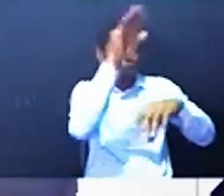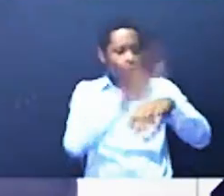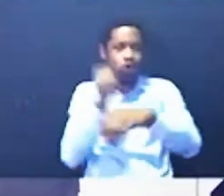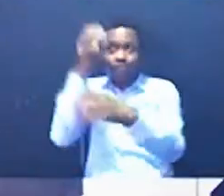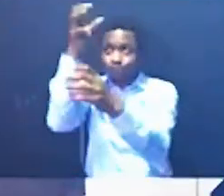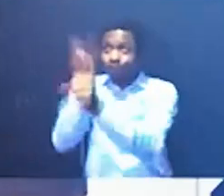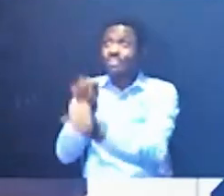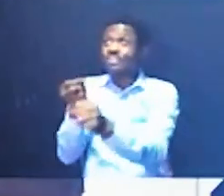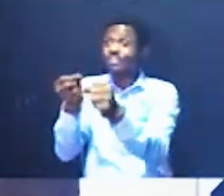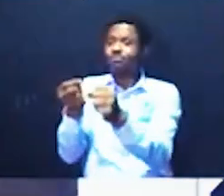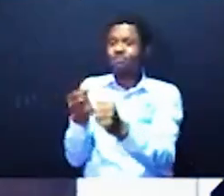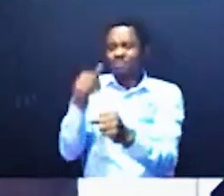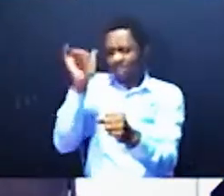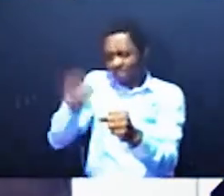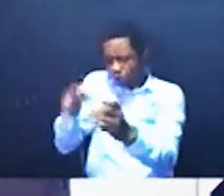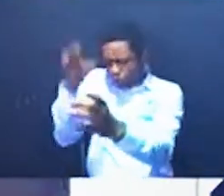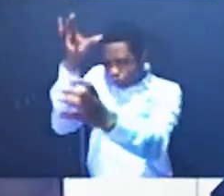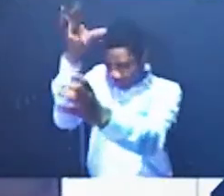received.